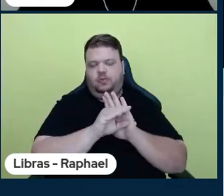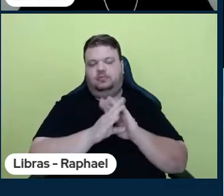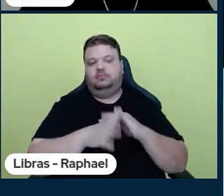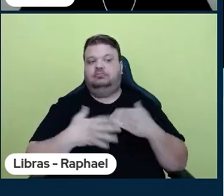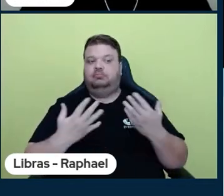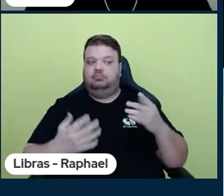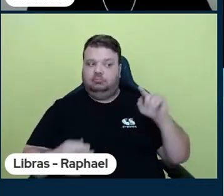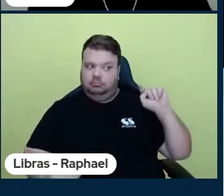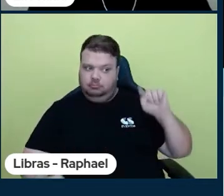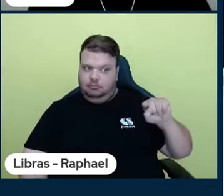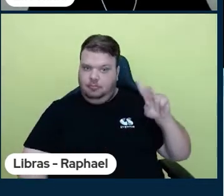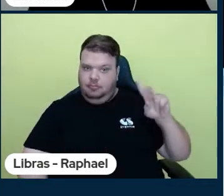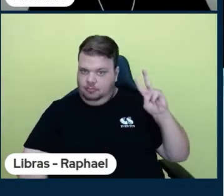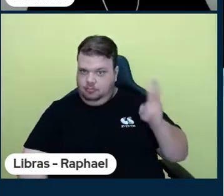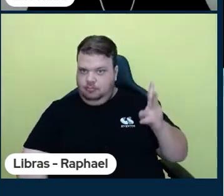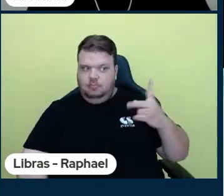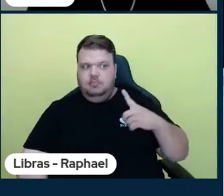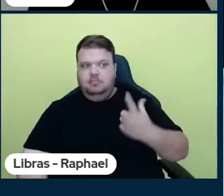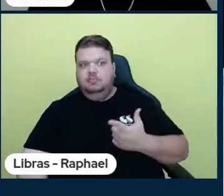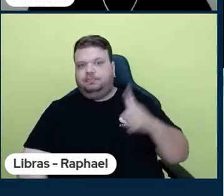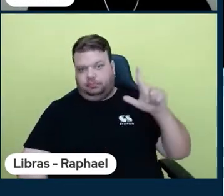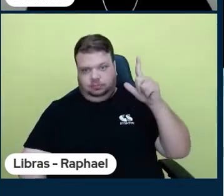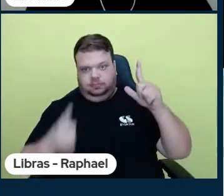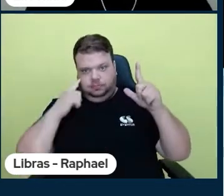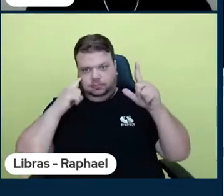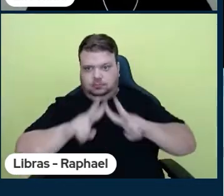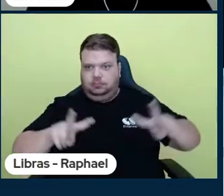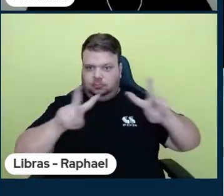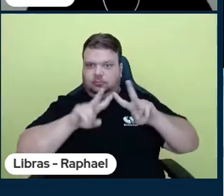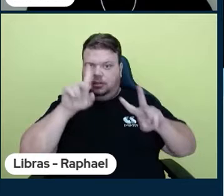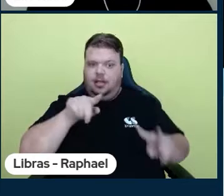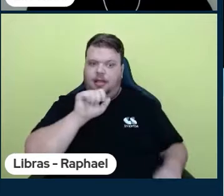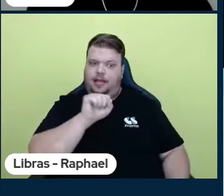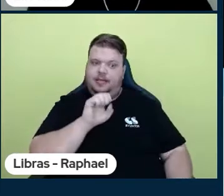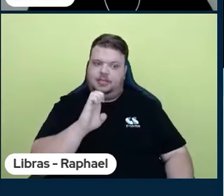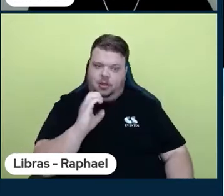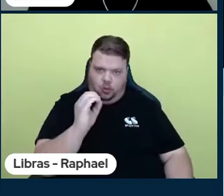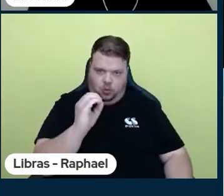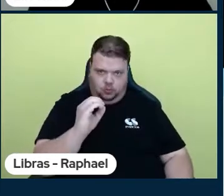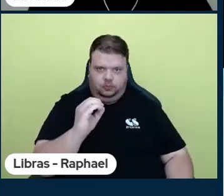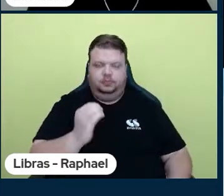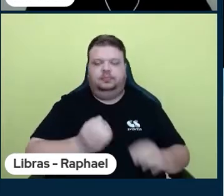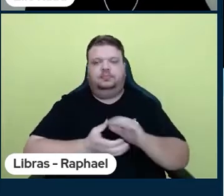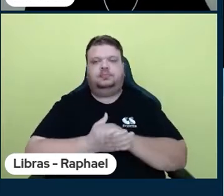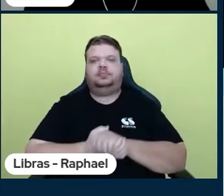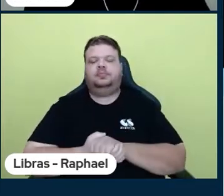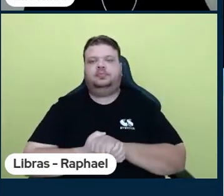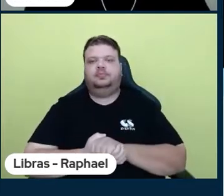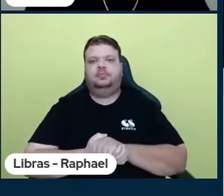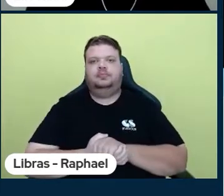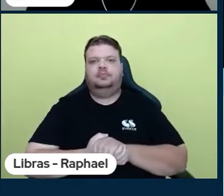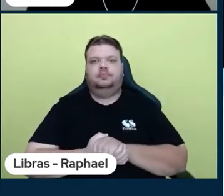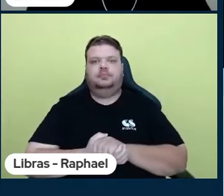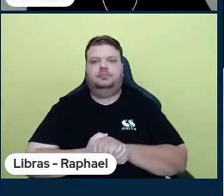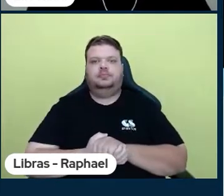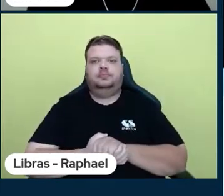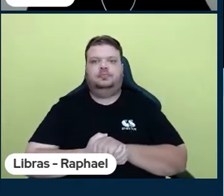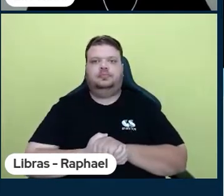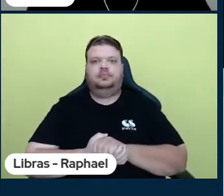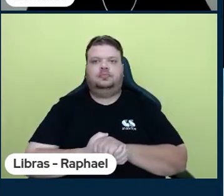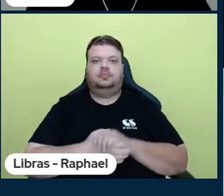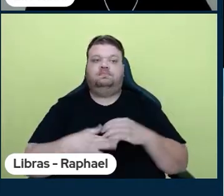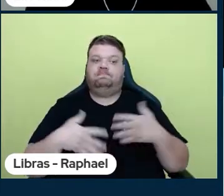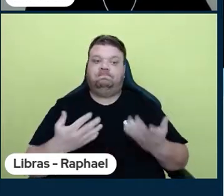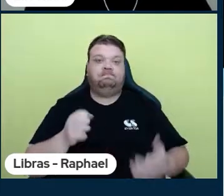to say this, to talk about this between SEOs, so most SEO are aware of this